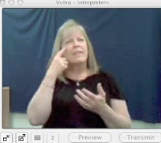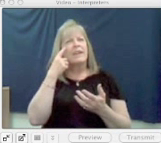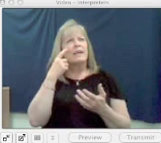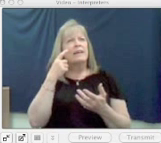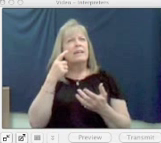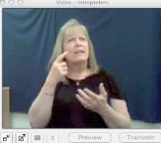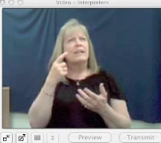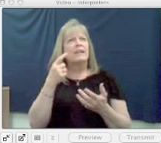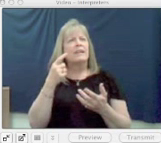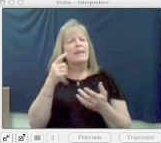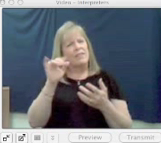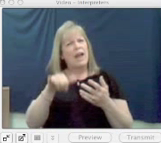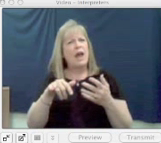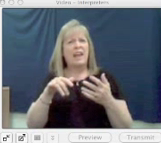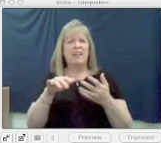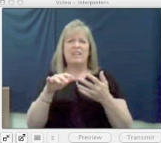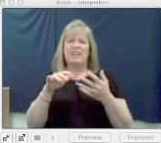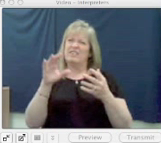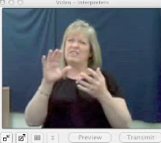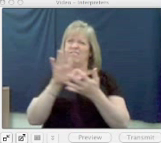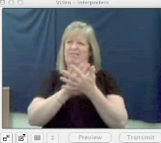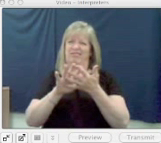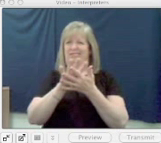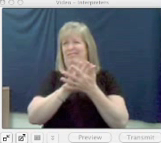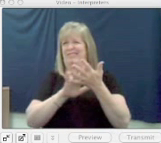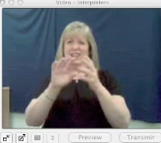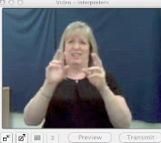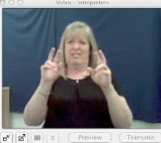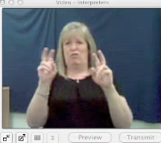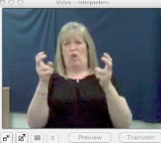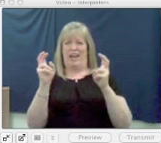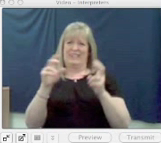profound about the ubiquitous nature of that phrase.